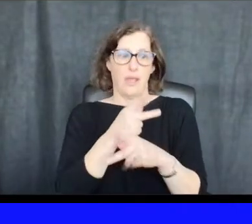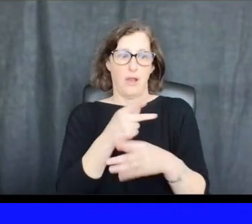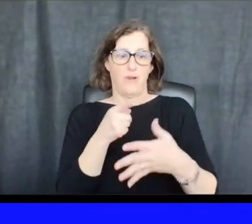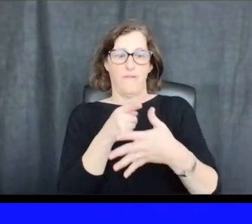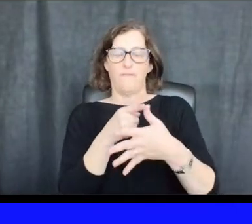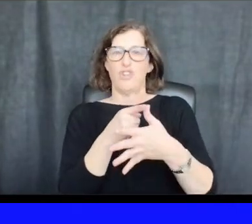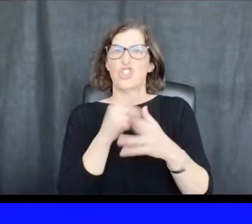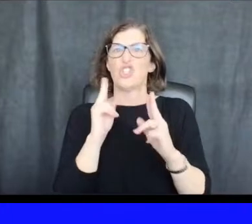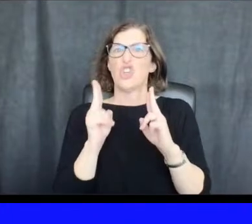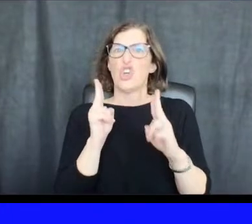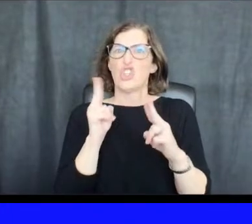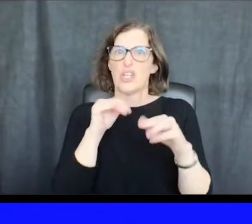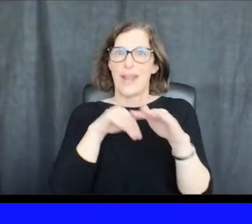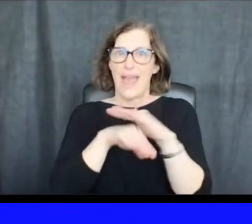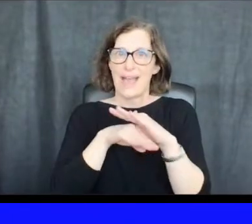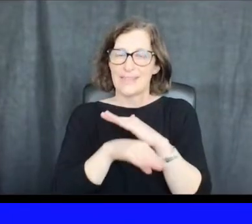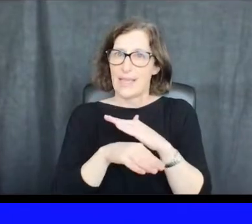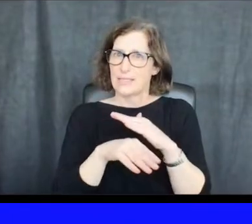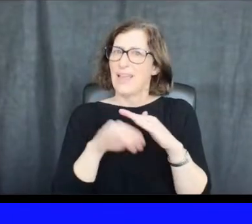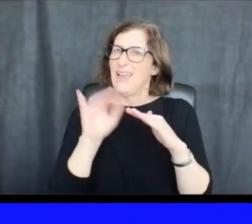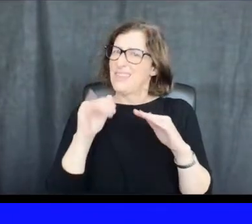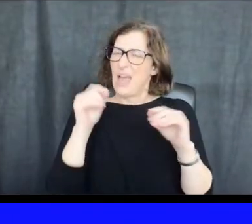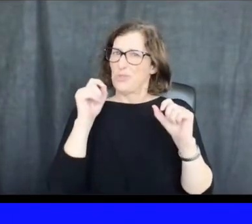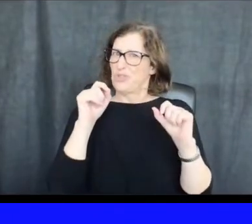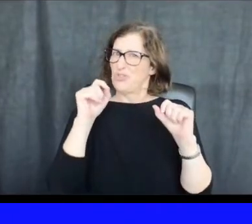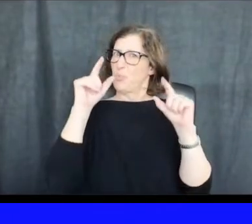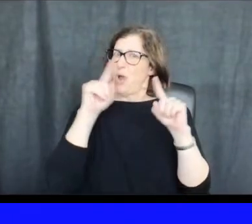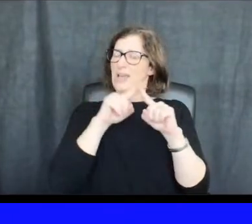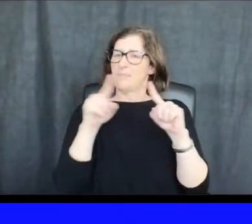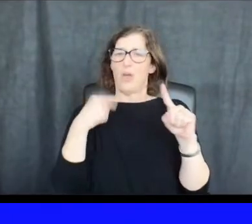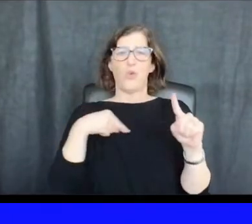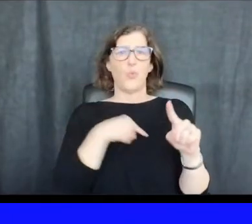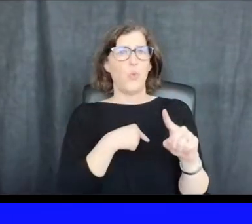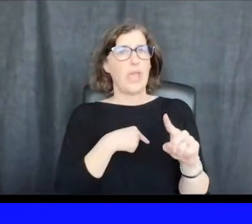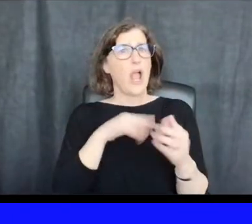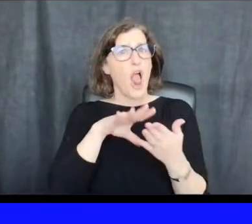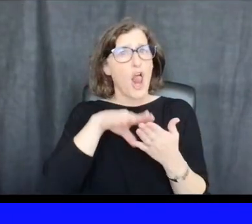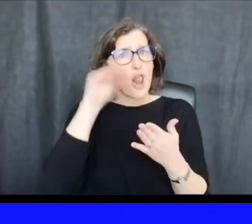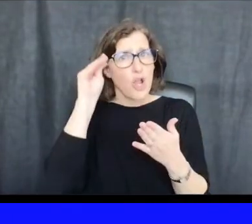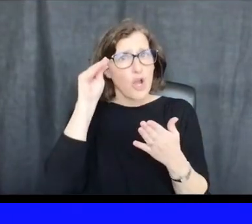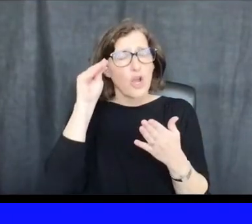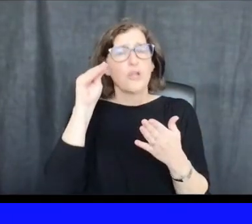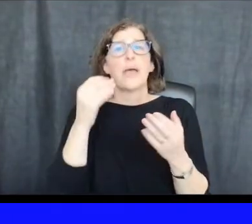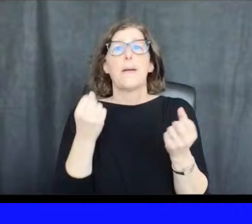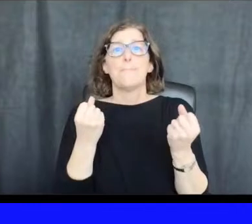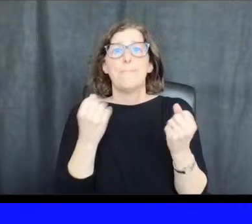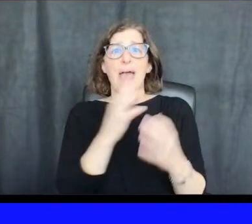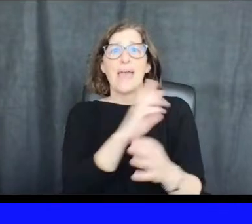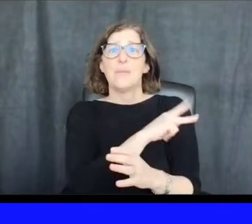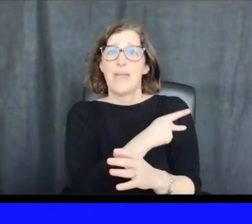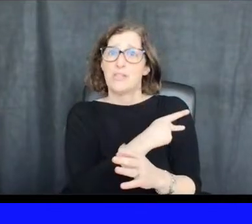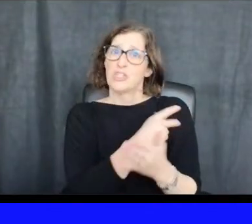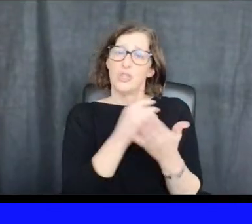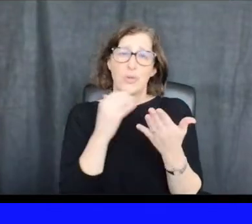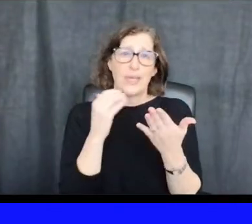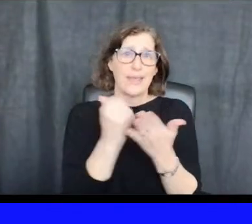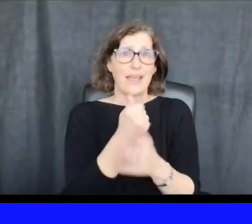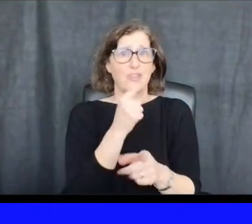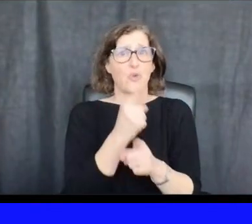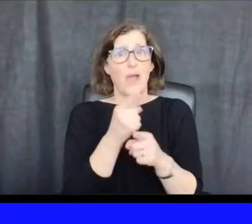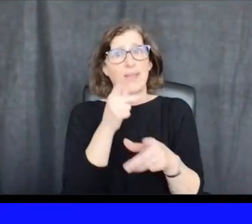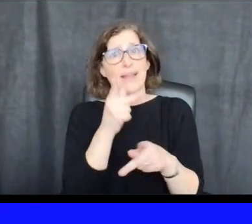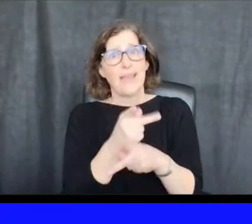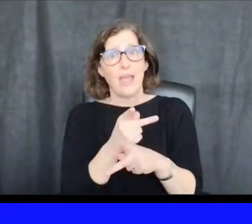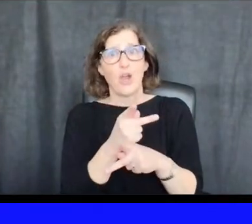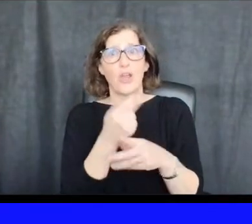new program for H&H, but it's something that this group of patients largely is unaware of. And so getting them to